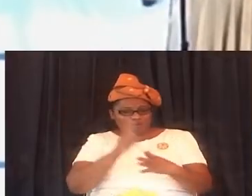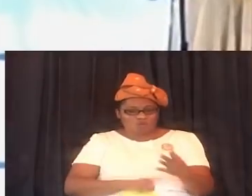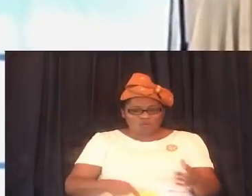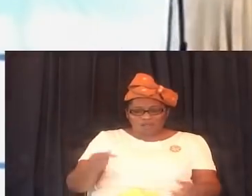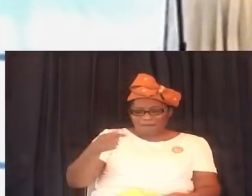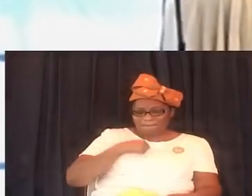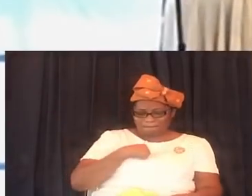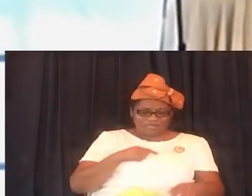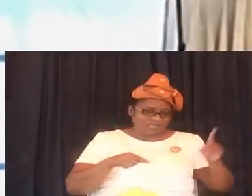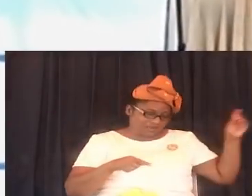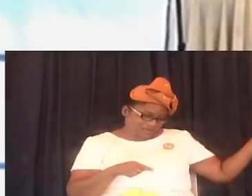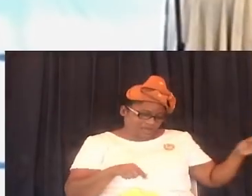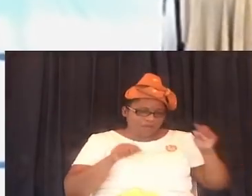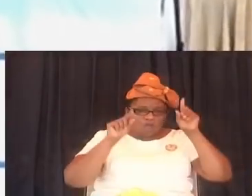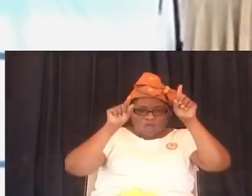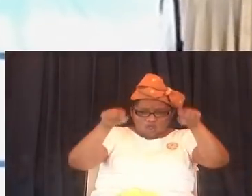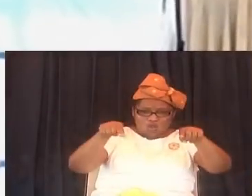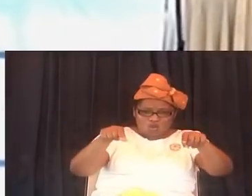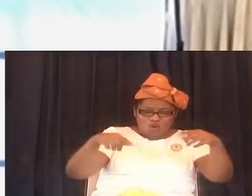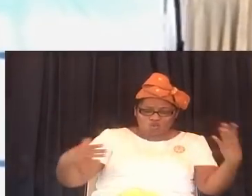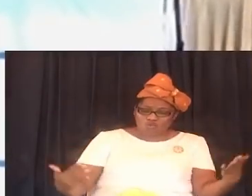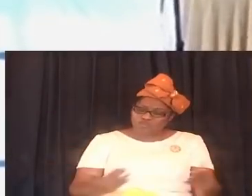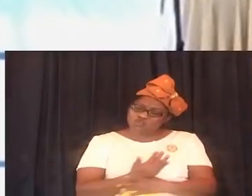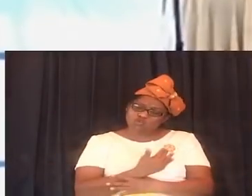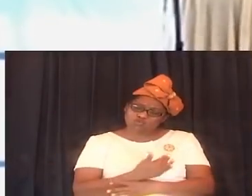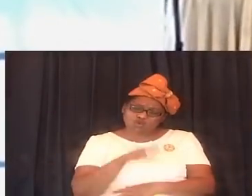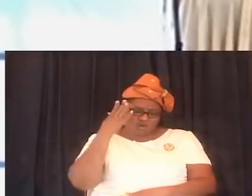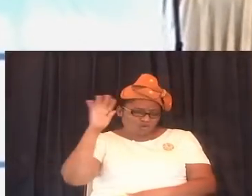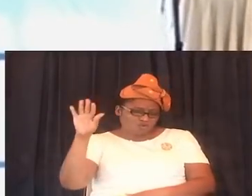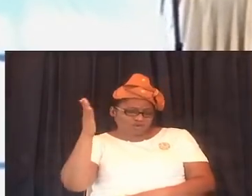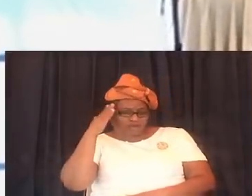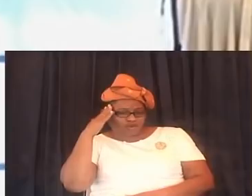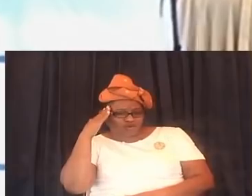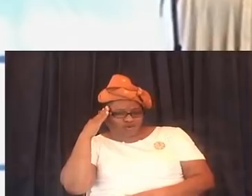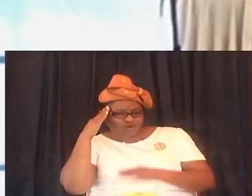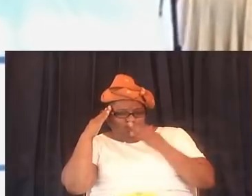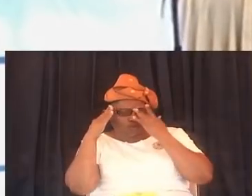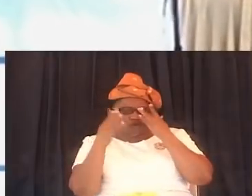through, I don't know who's saying it, but if you ever know what I am dealing with,